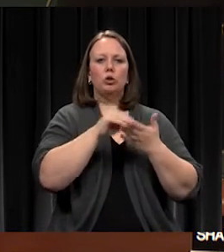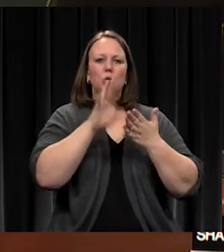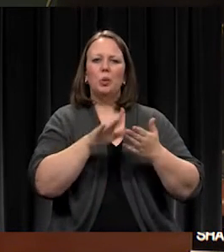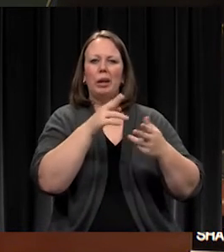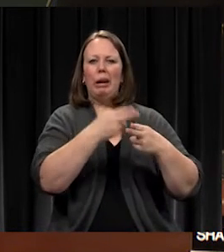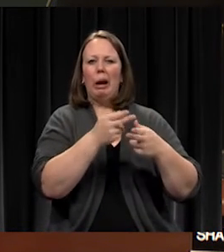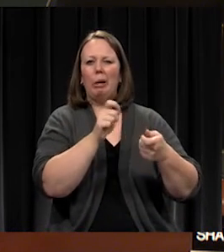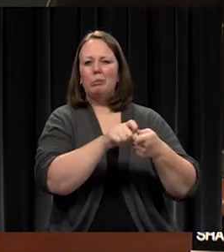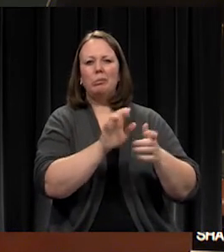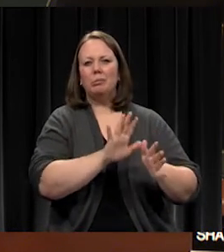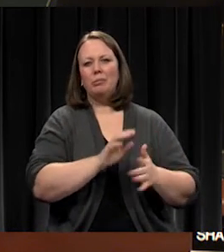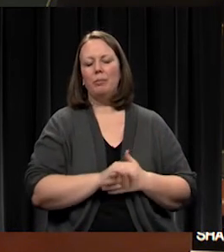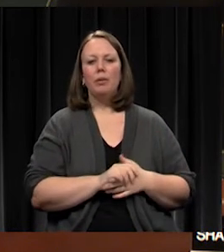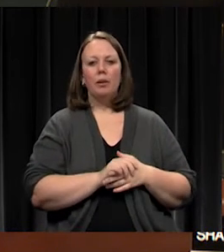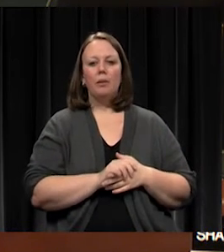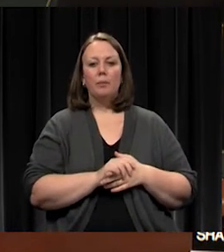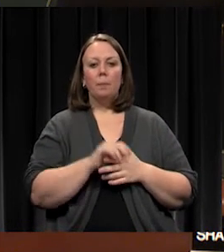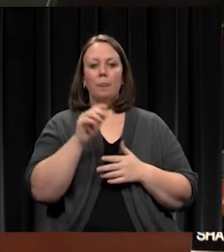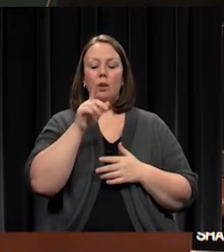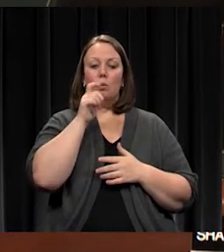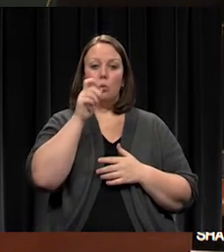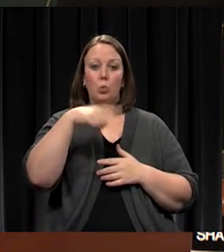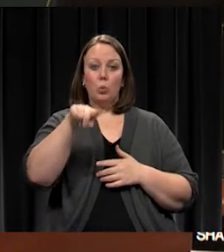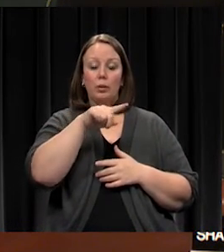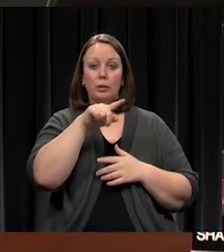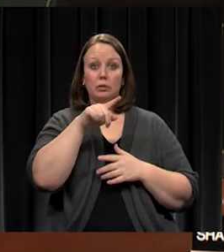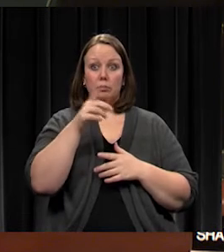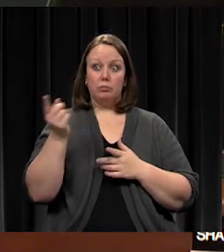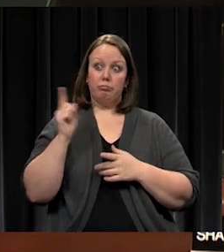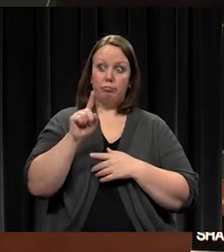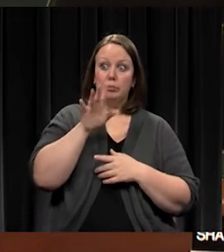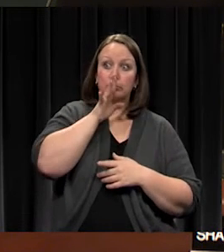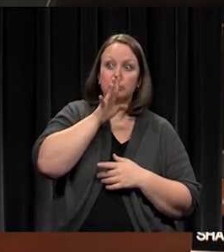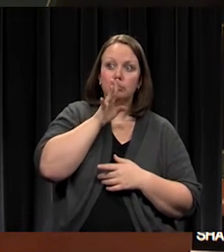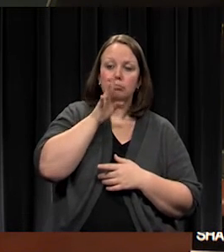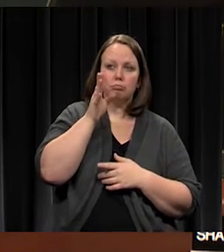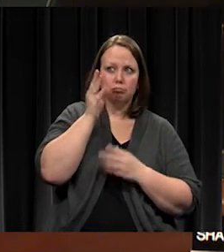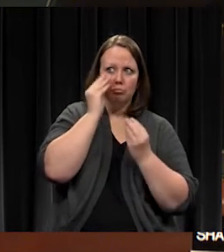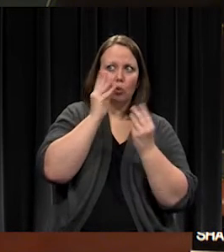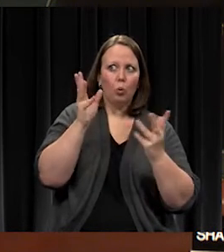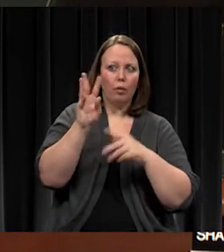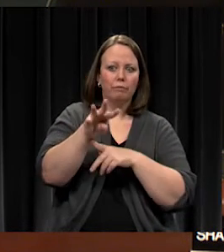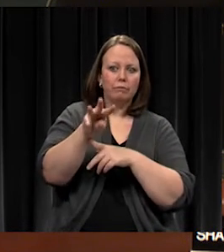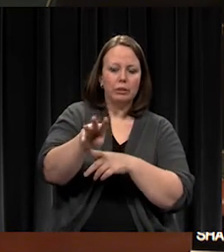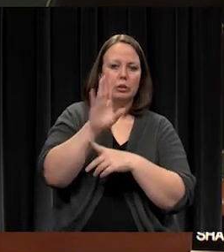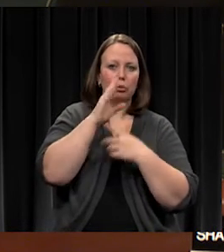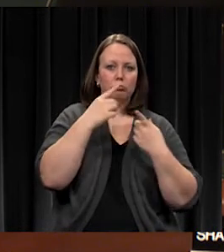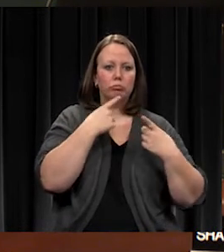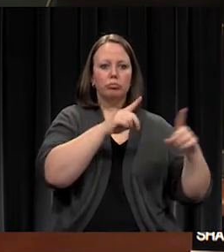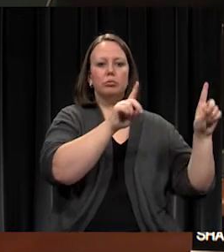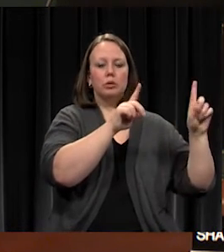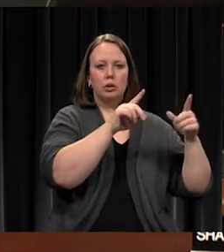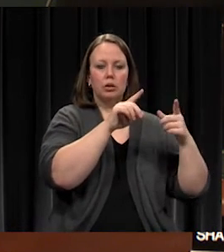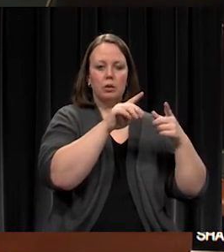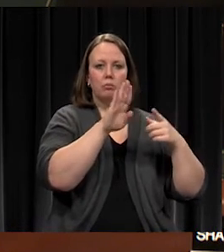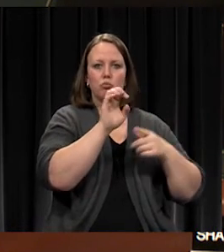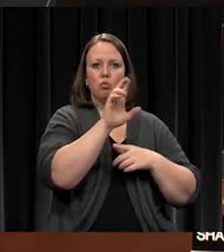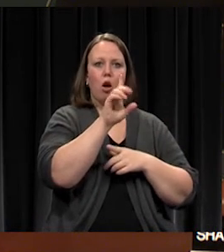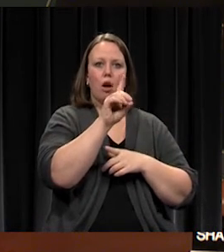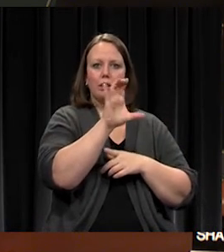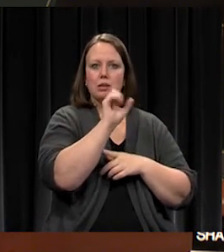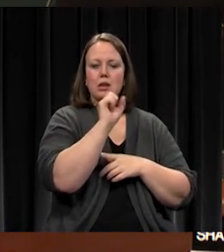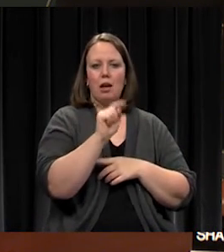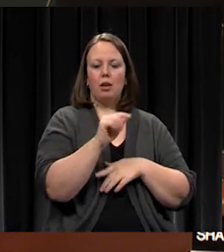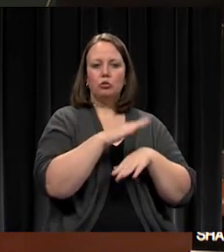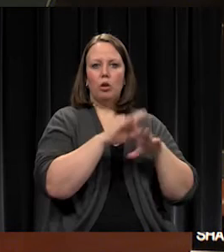Those speaking are advised that public comments are videotape recorded for broadcast on the district's educational access channel and audio tape